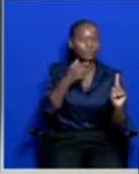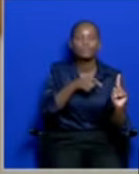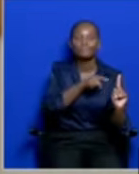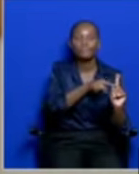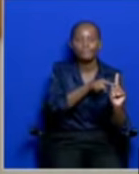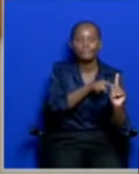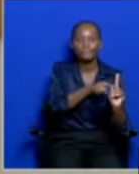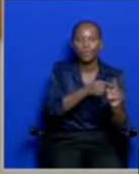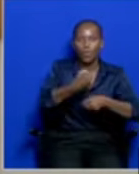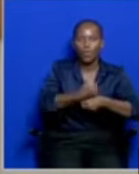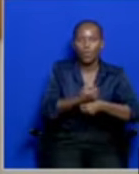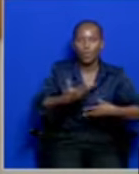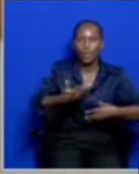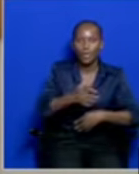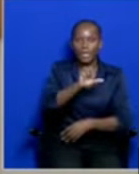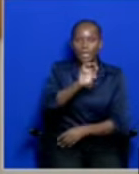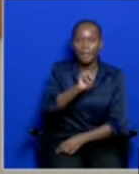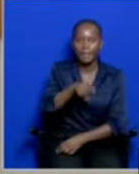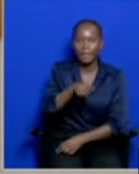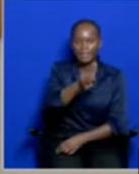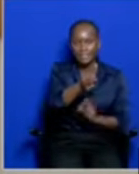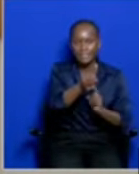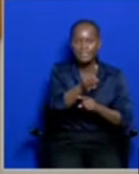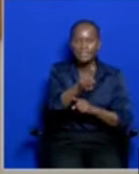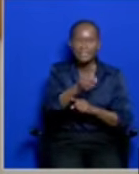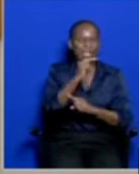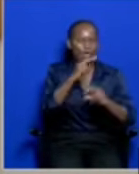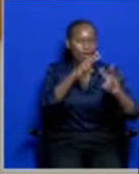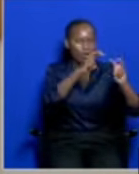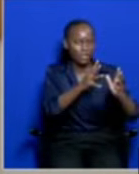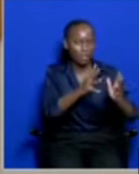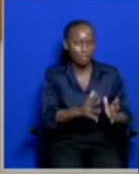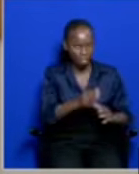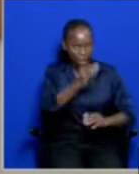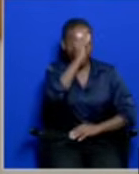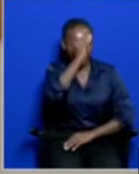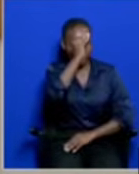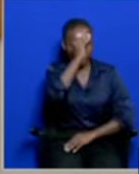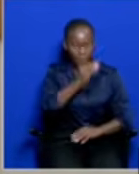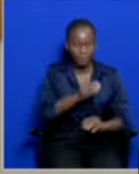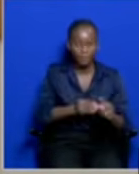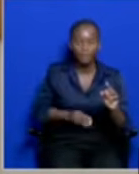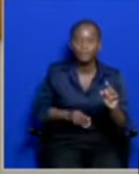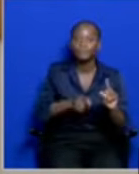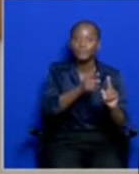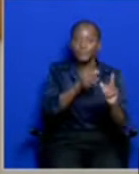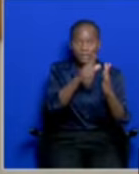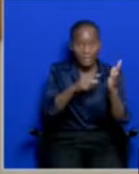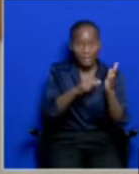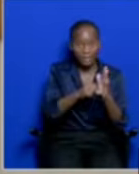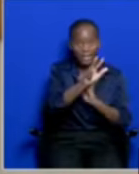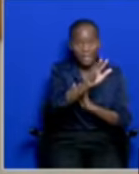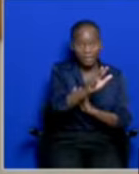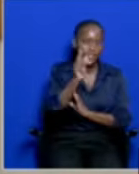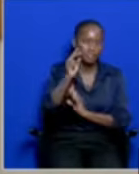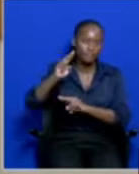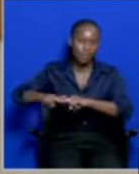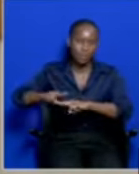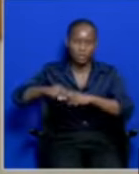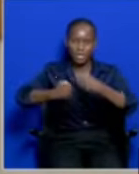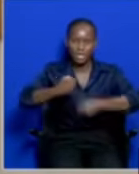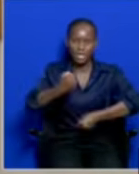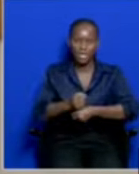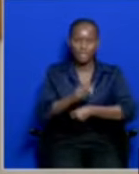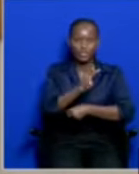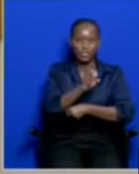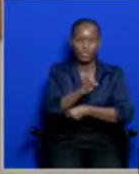And the second paragraph then states, on 8th February 2023, at that time, at 2300 hours,